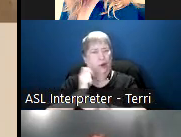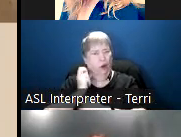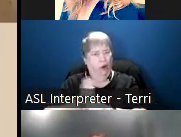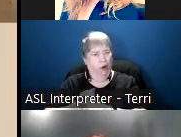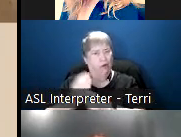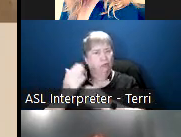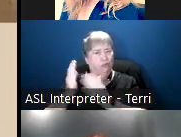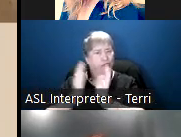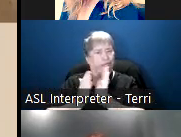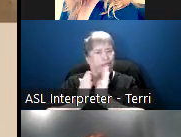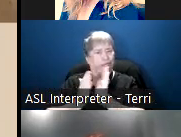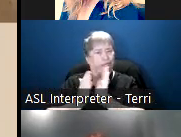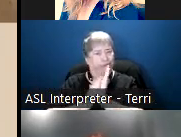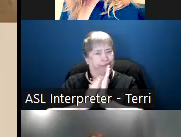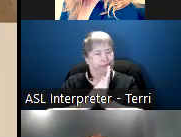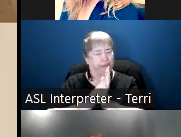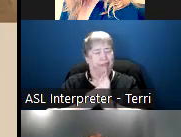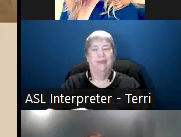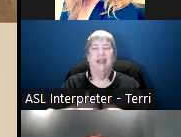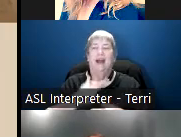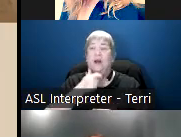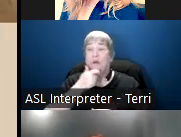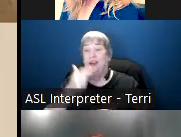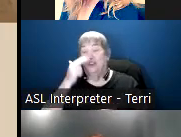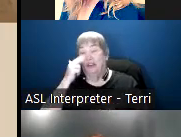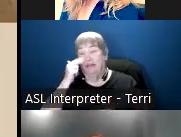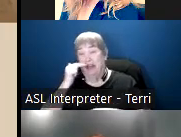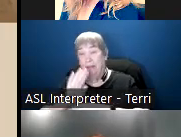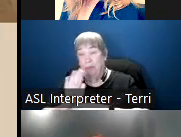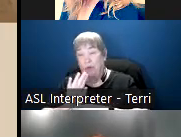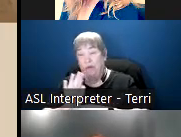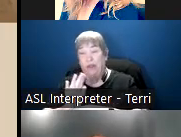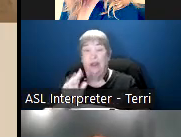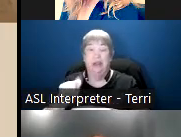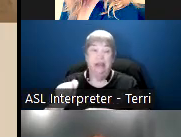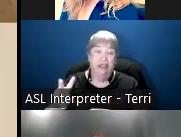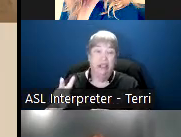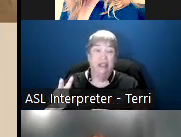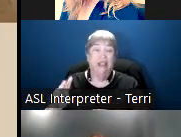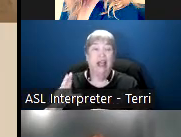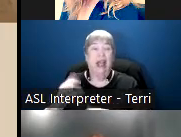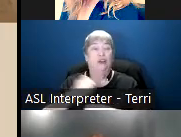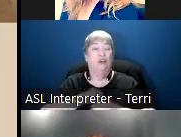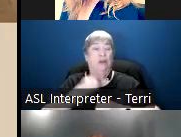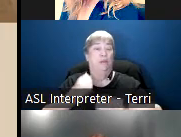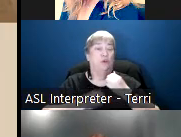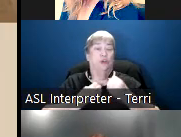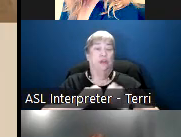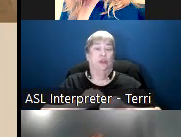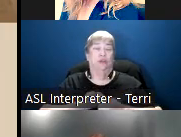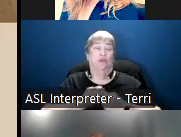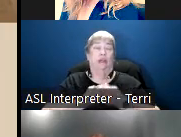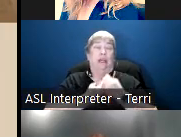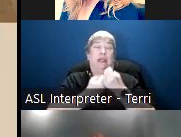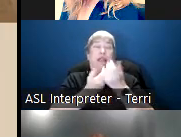for, watching a funny movie or a TV show, and releasing your emotions. And I also